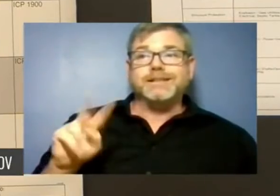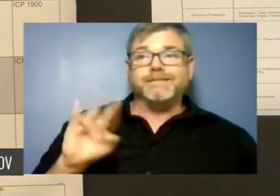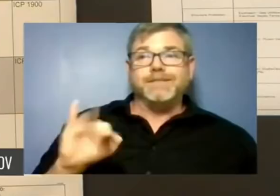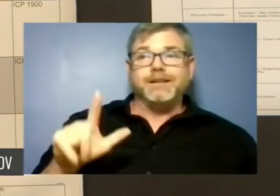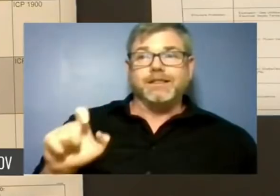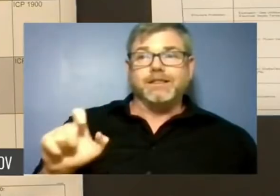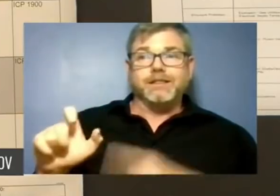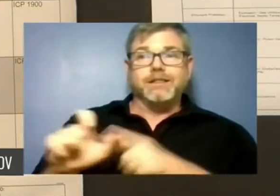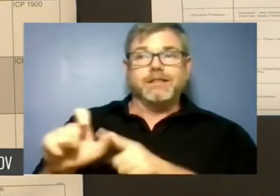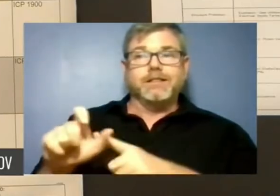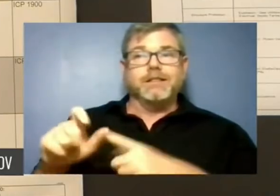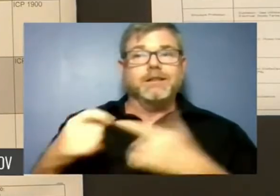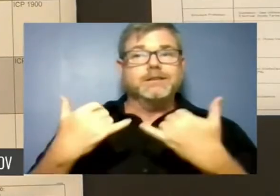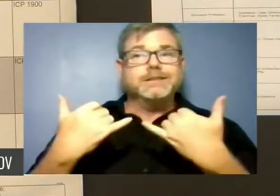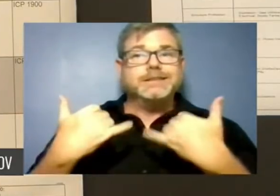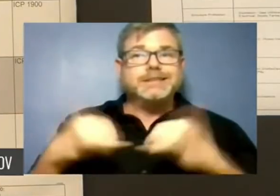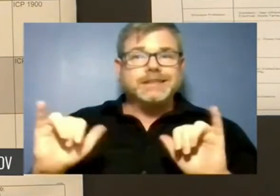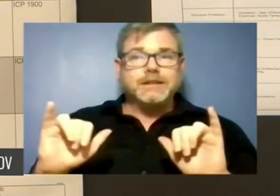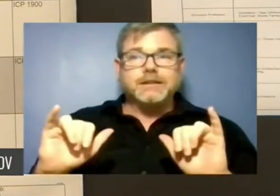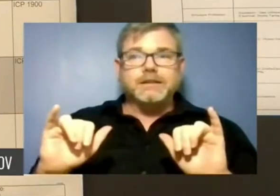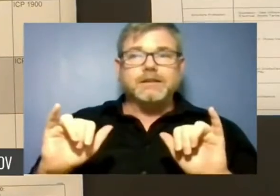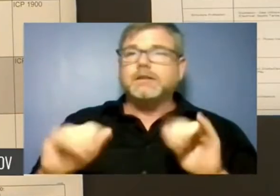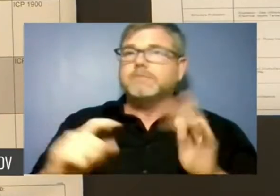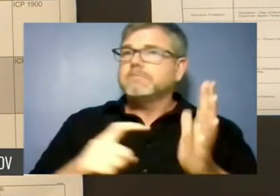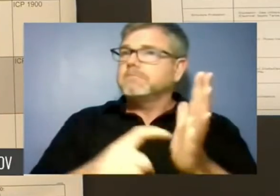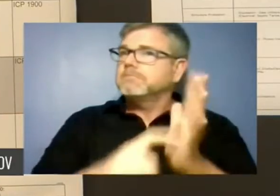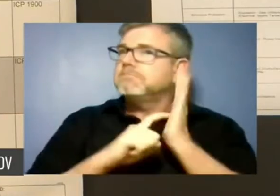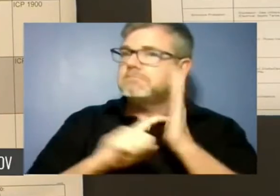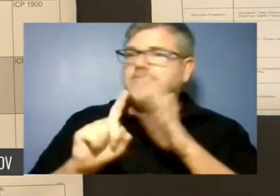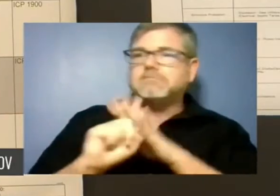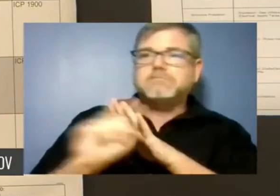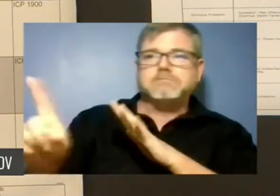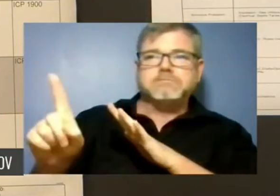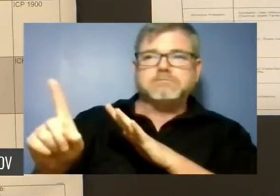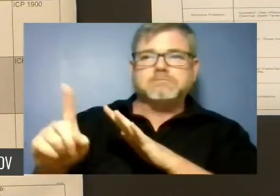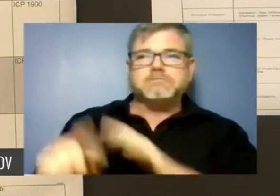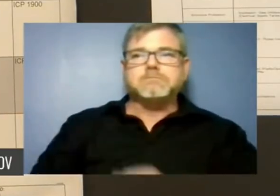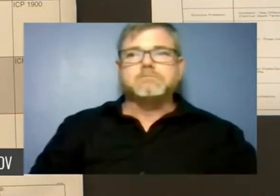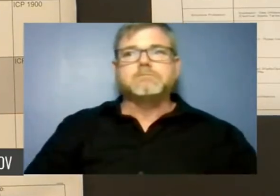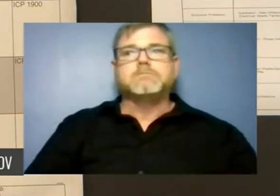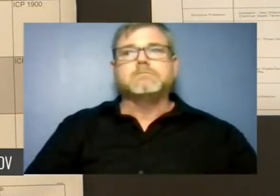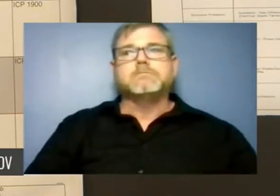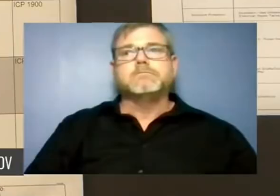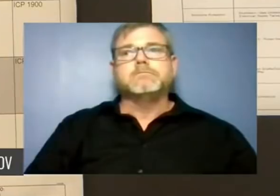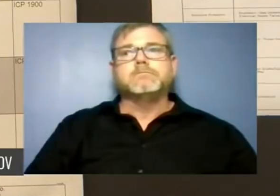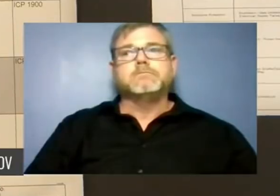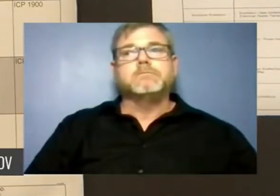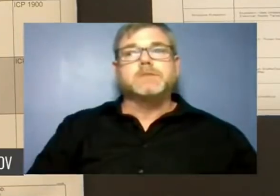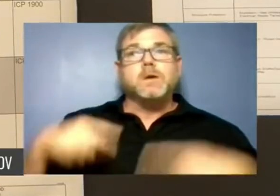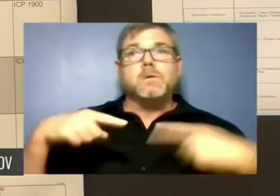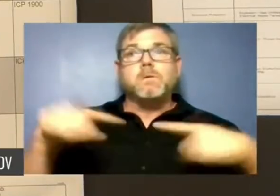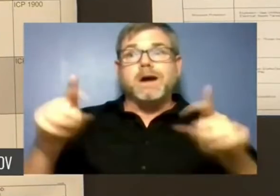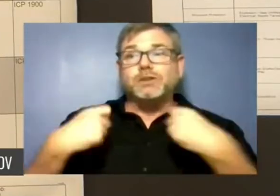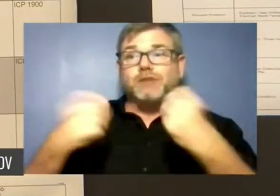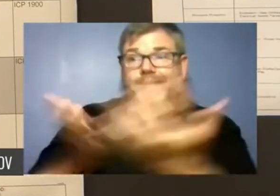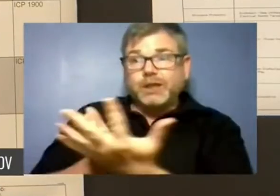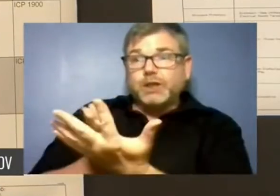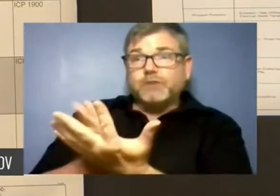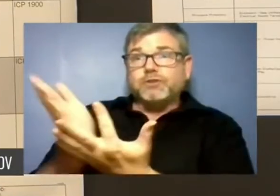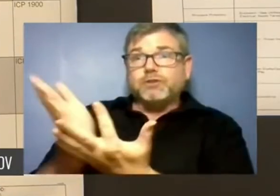evacuation order. When you're traveling through the town of Greenville, you cannot deviate off of Highway 89 for any